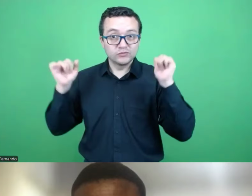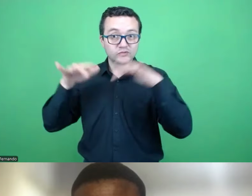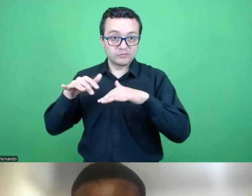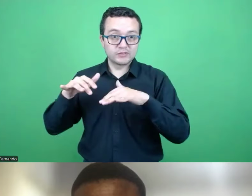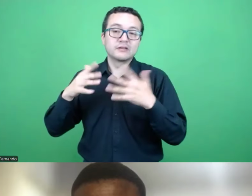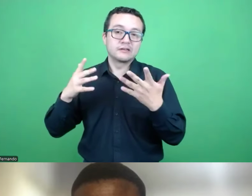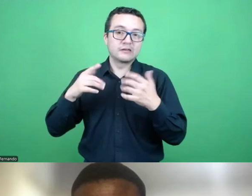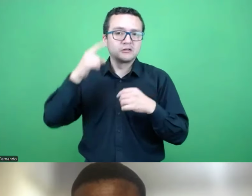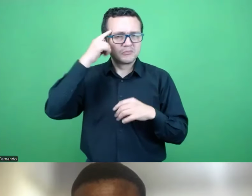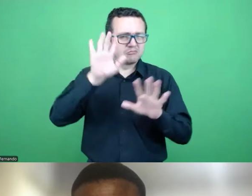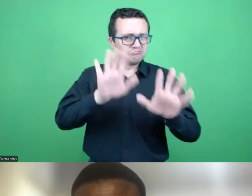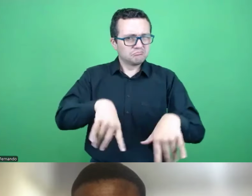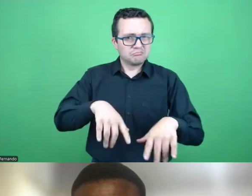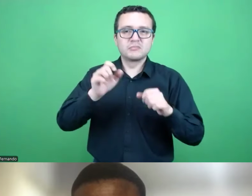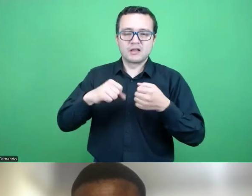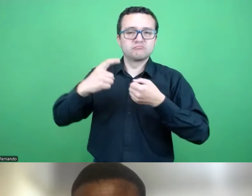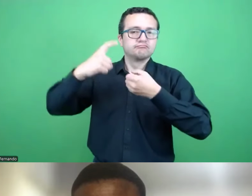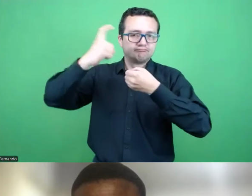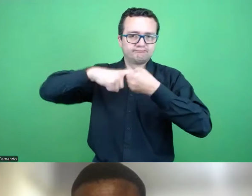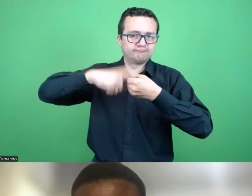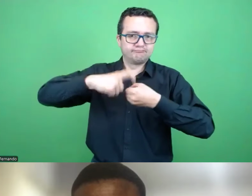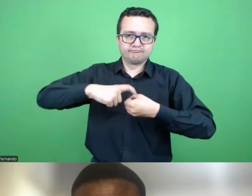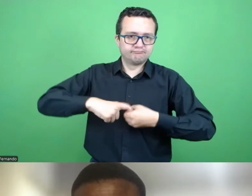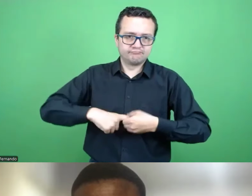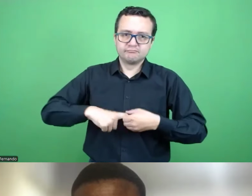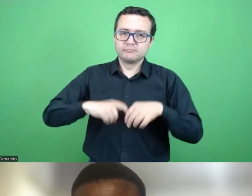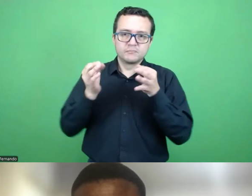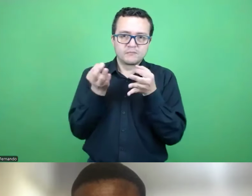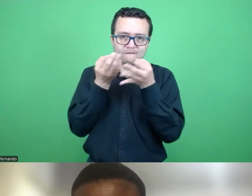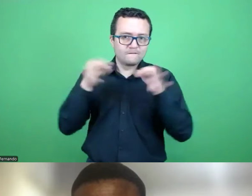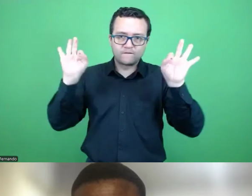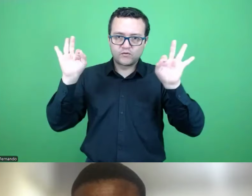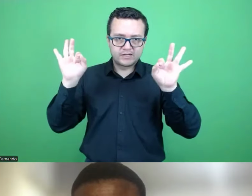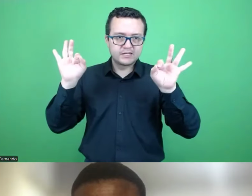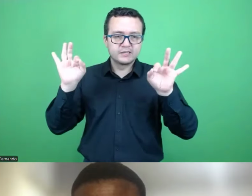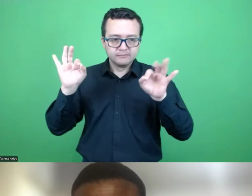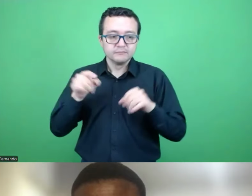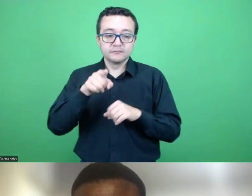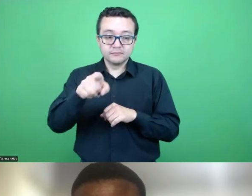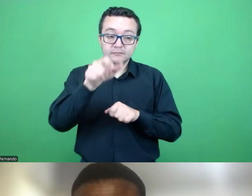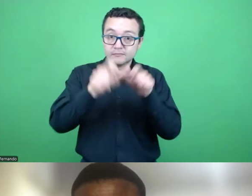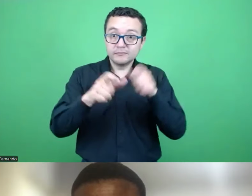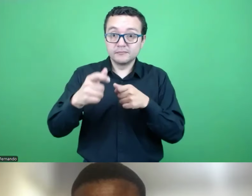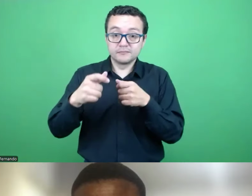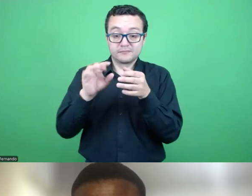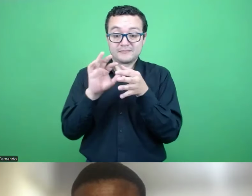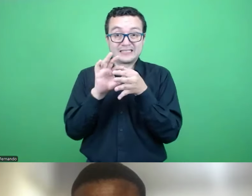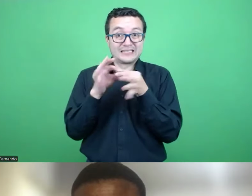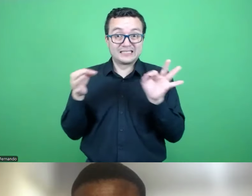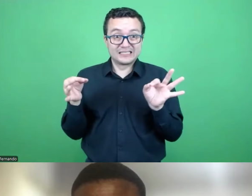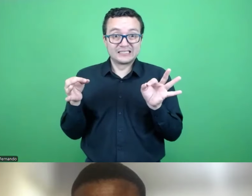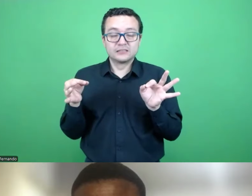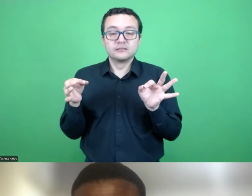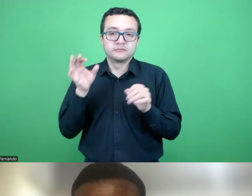limitations of traveling to Berlin. As I mentioned, we are actively looking for more opportunities